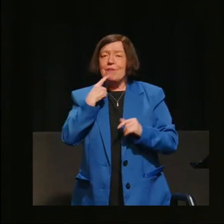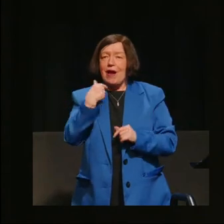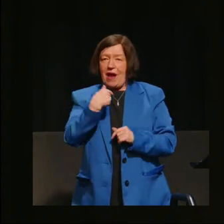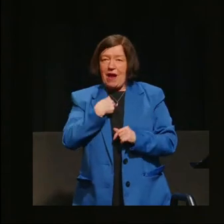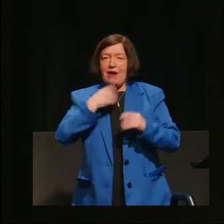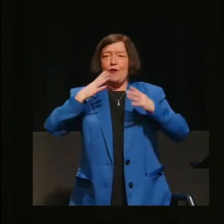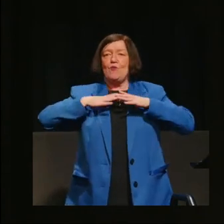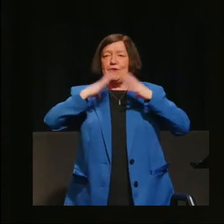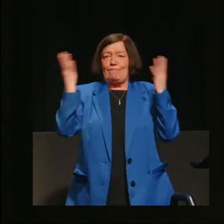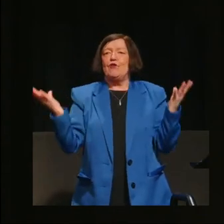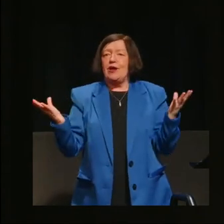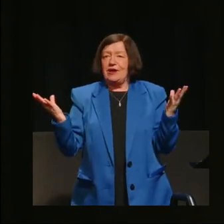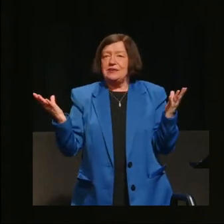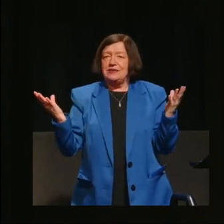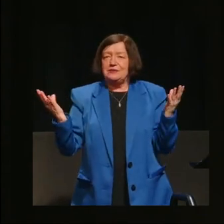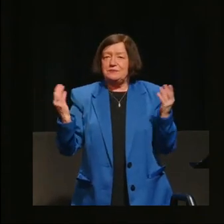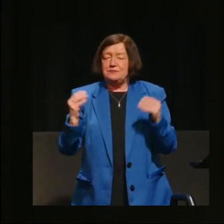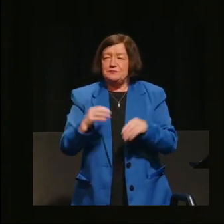was free.